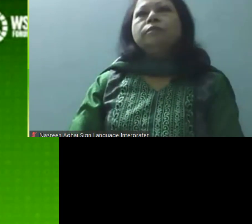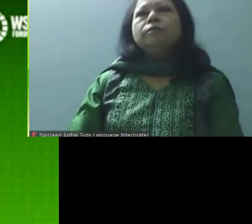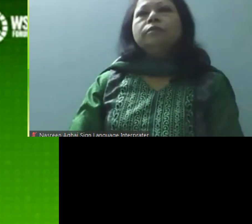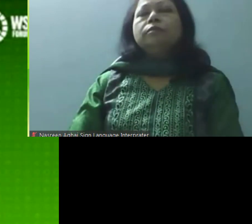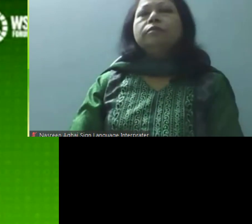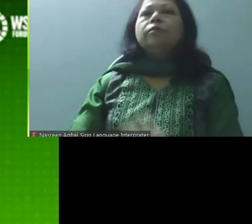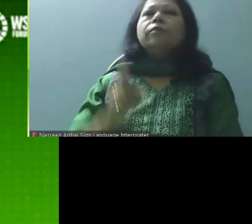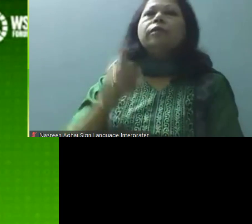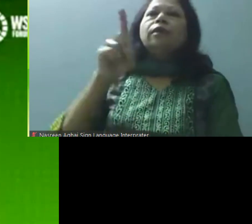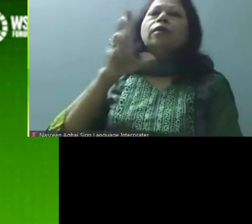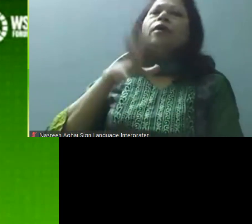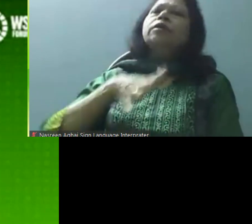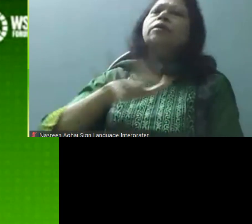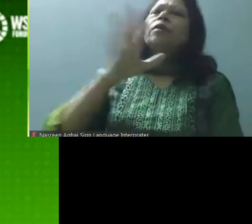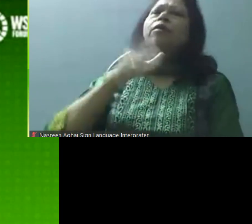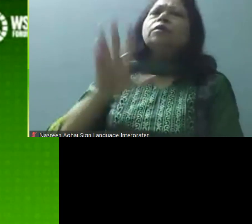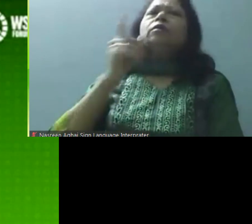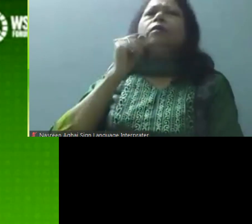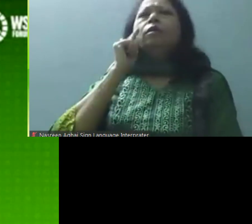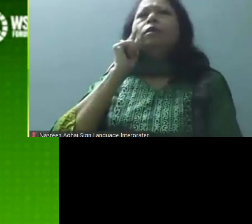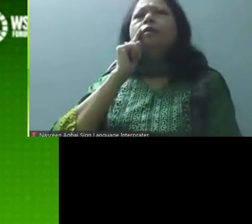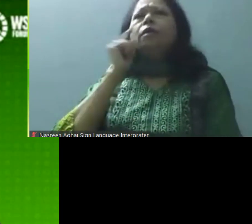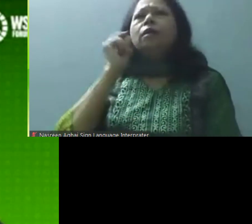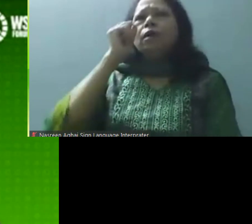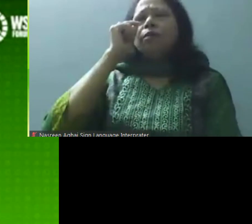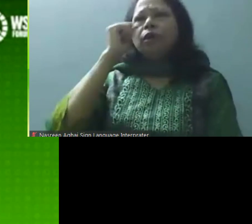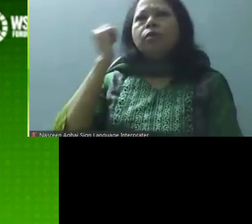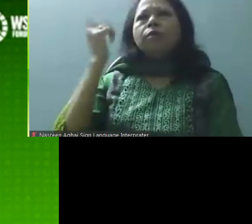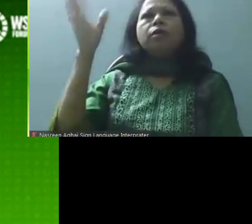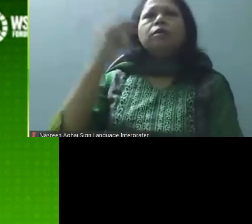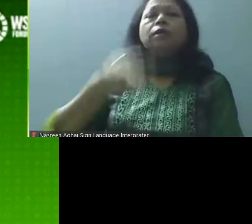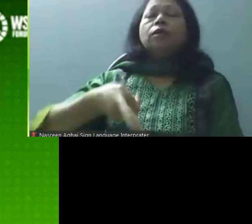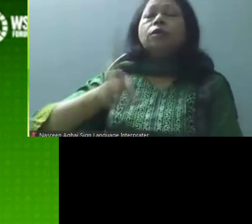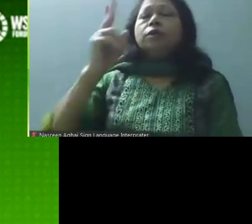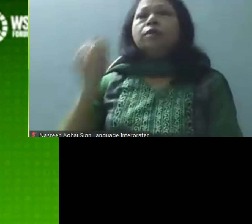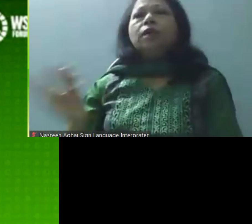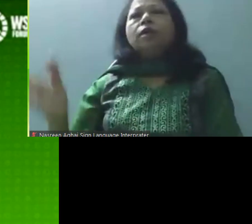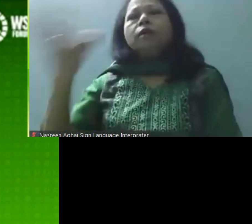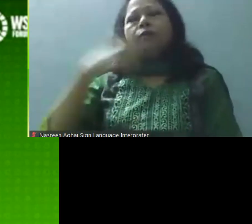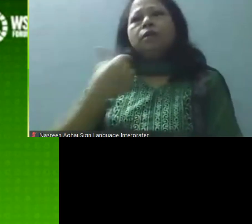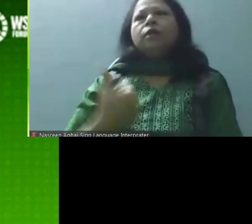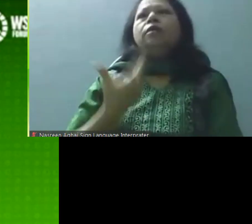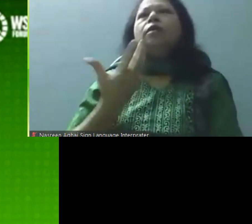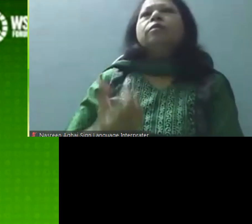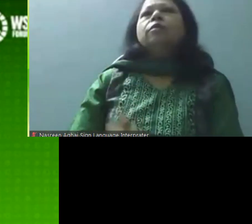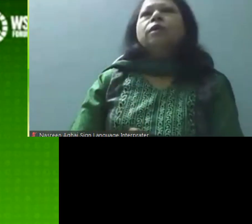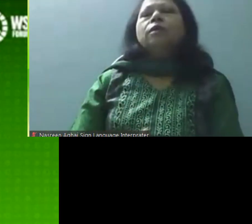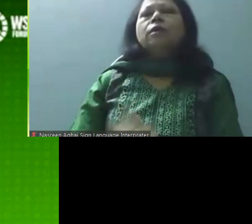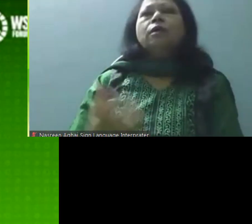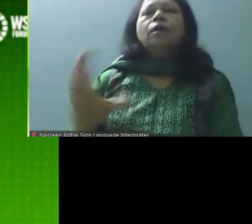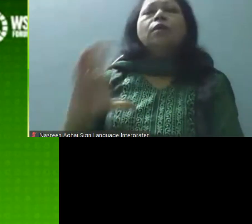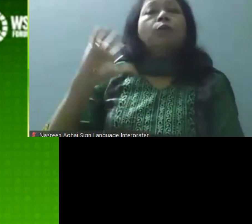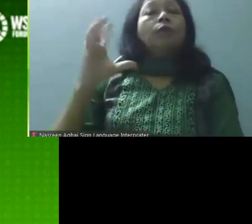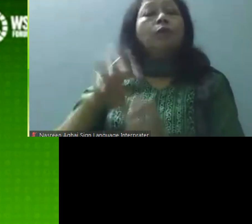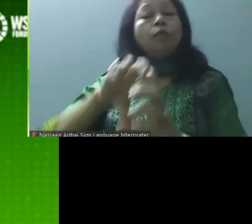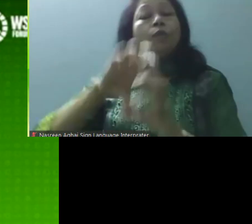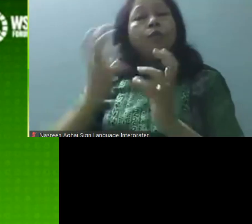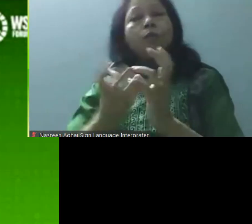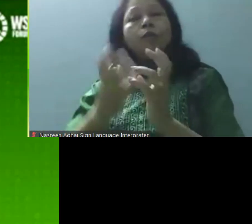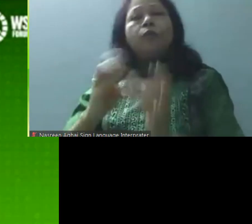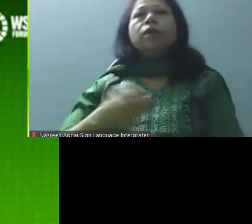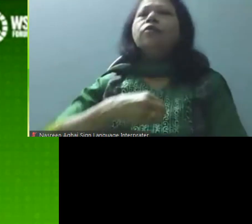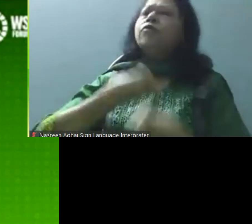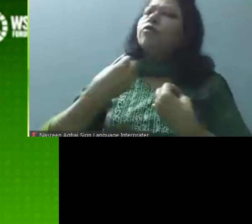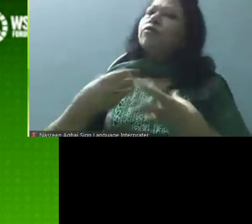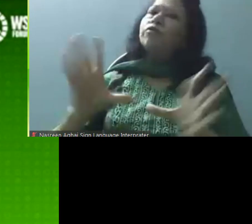thousands of people who use OptiKey every day to communicate and to access their world. It's available for